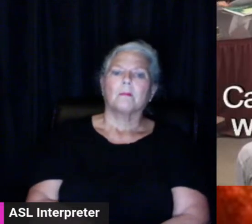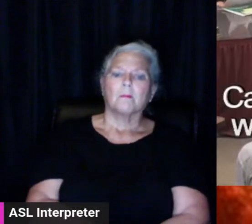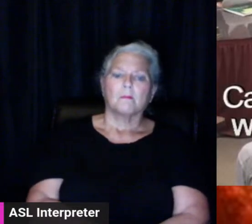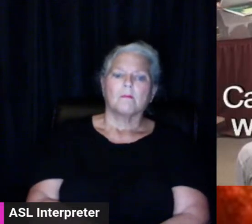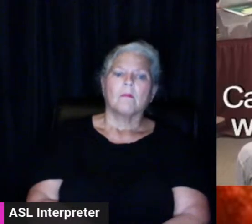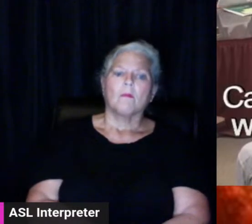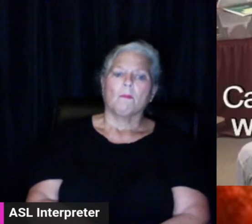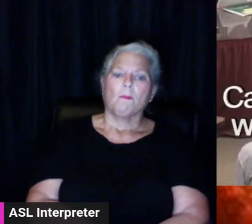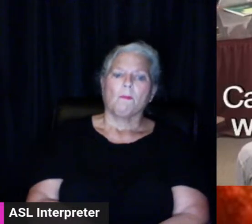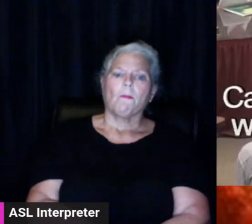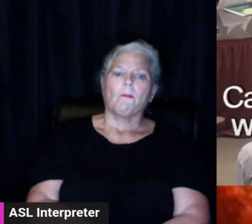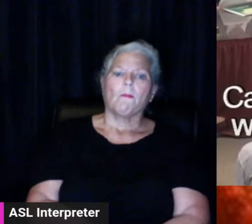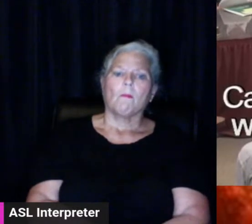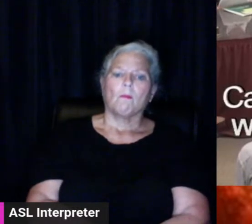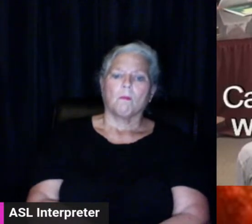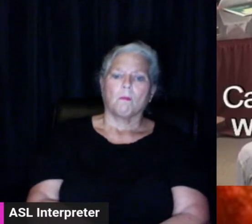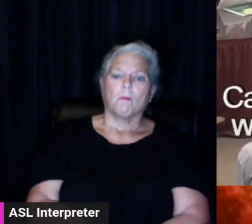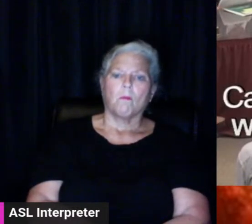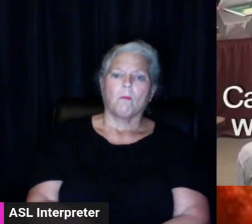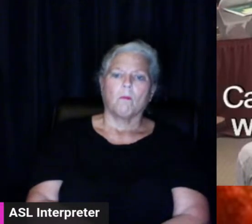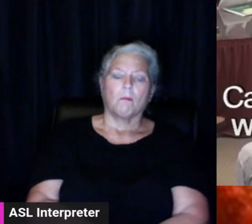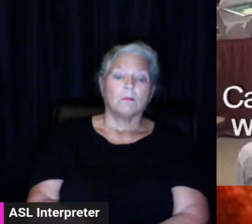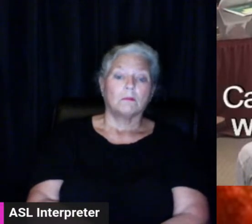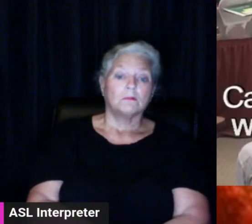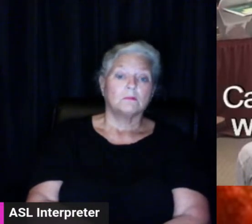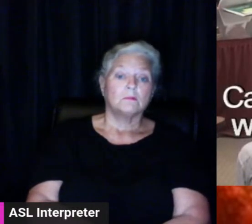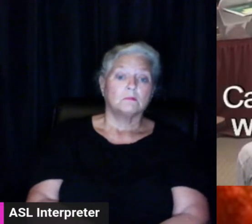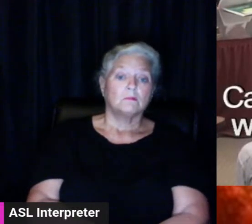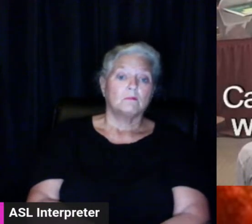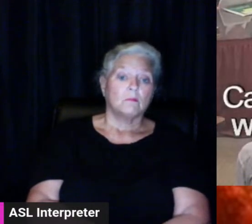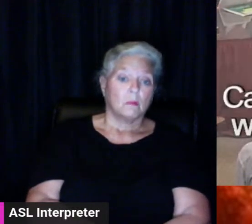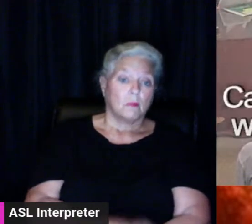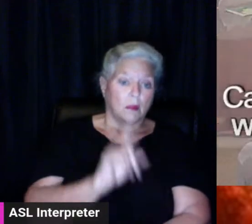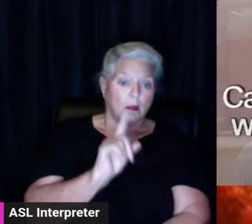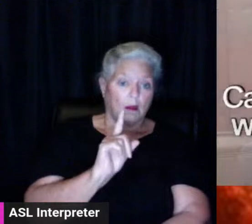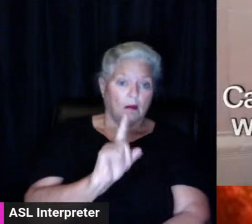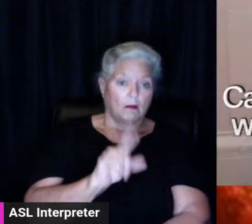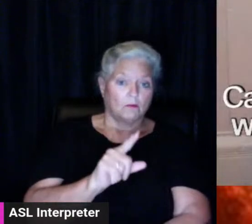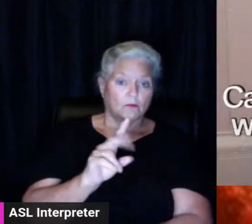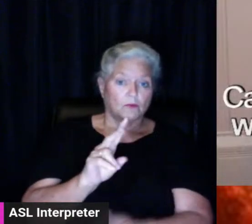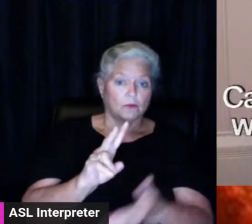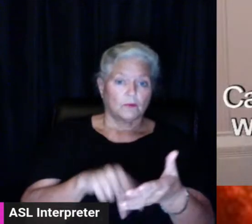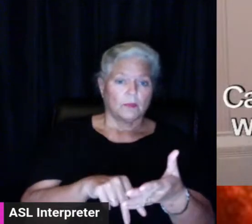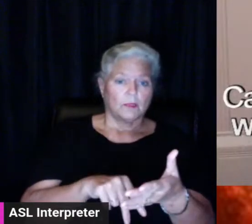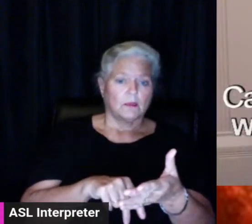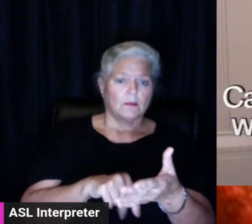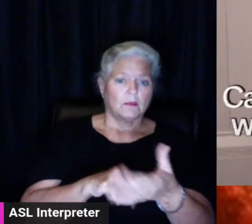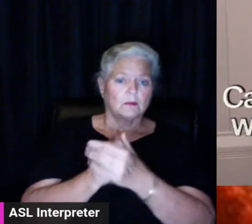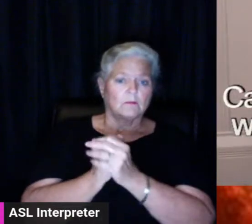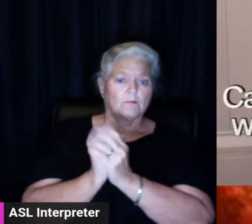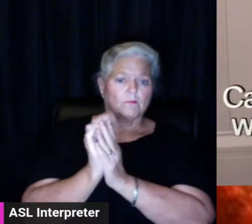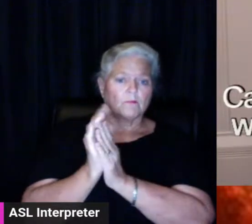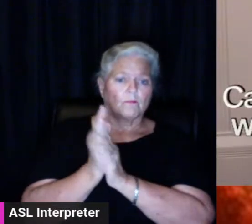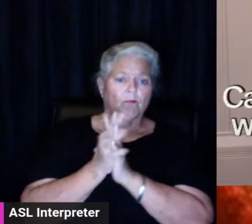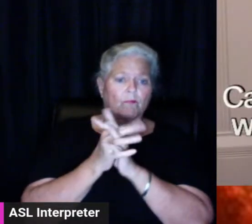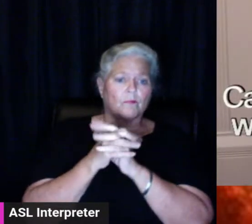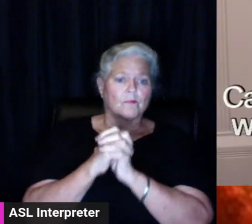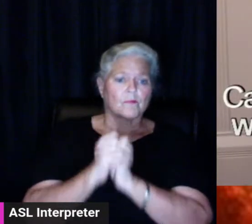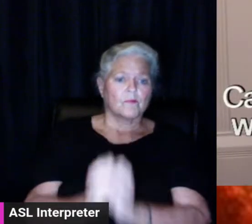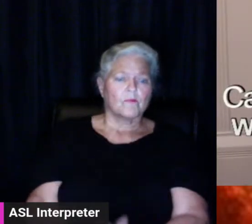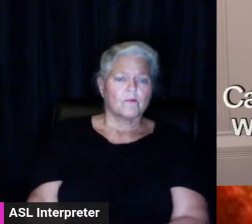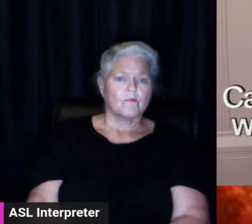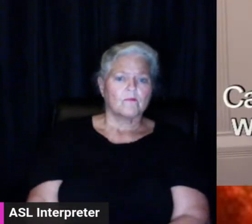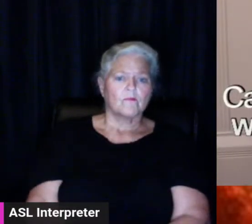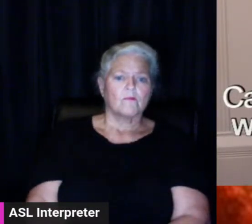little different. Otherwise, that's different. The week, because you're reading the week of 6/28, right? Yep. Yep. No, I thought it